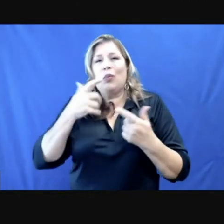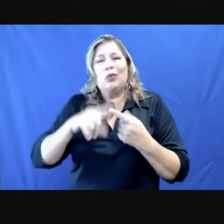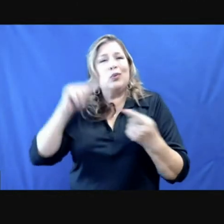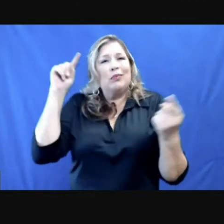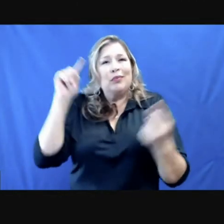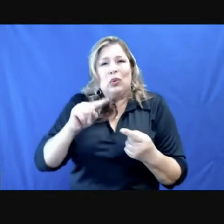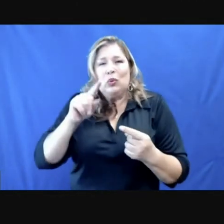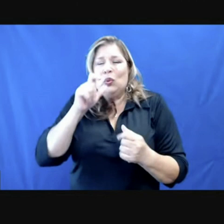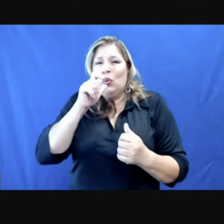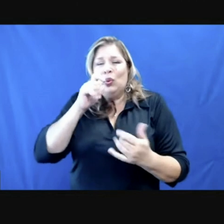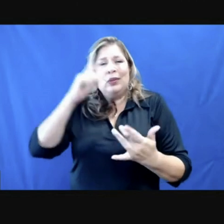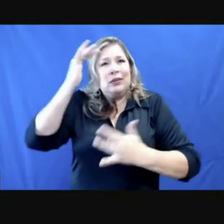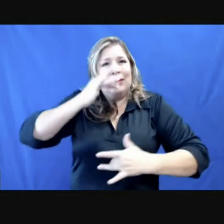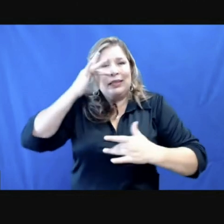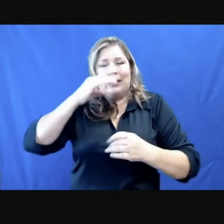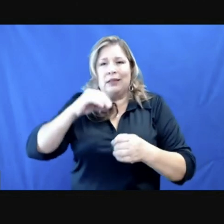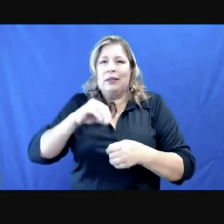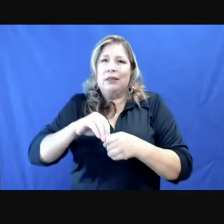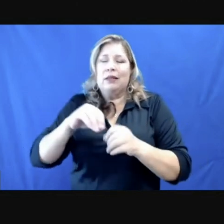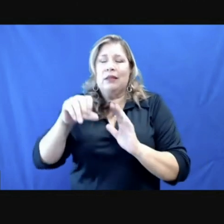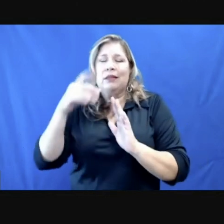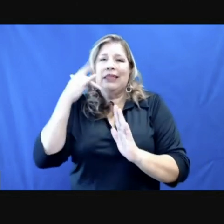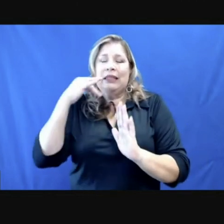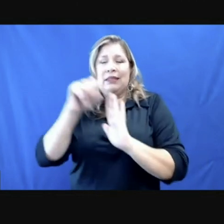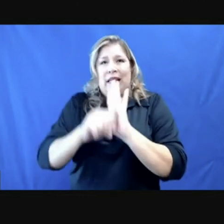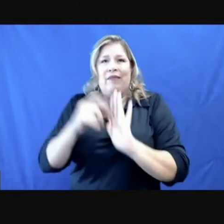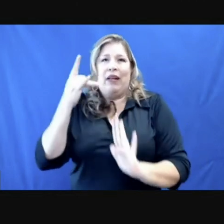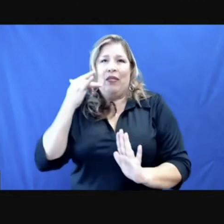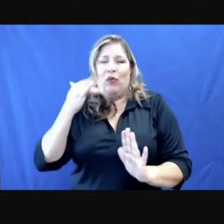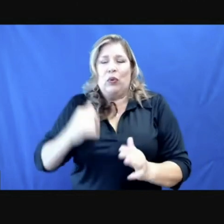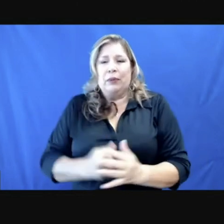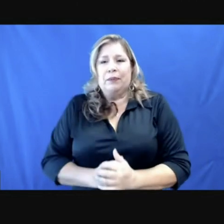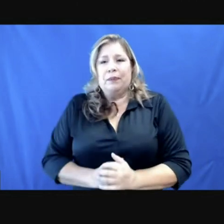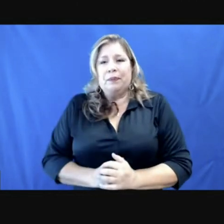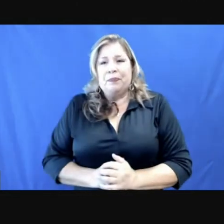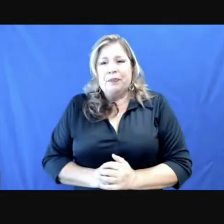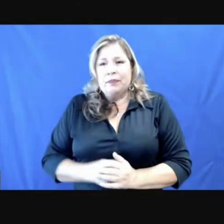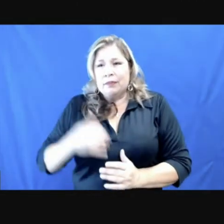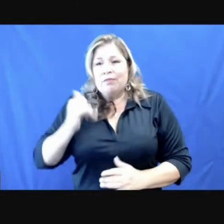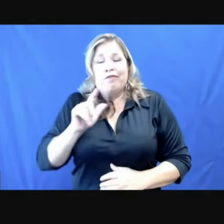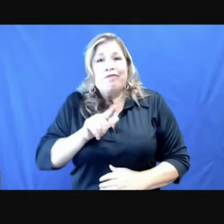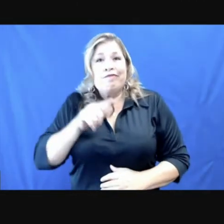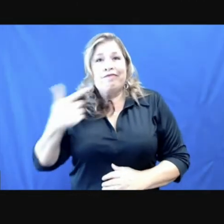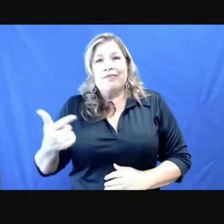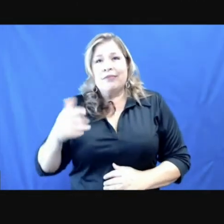in our counties and statewide. Stephanie Elam, CNN.